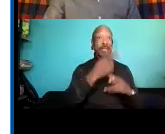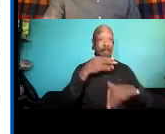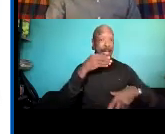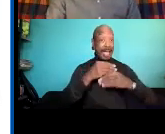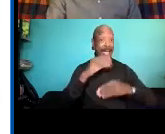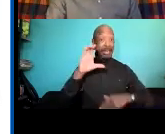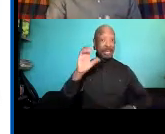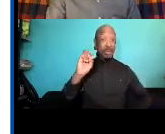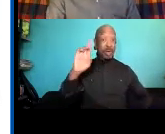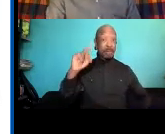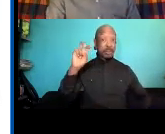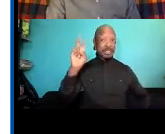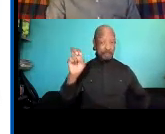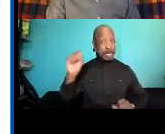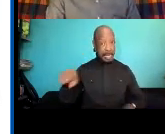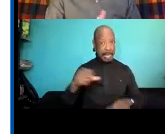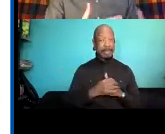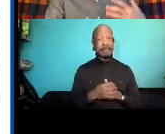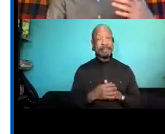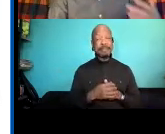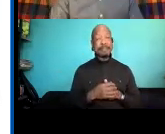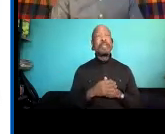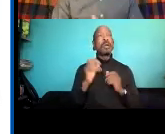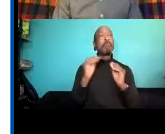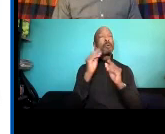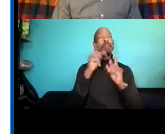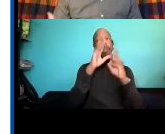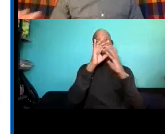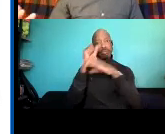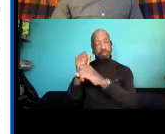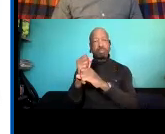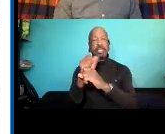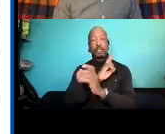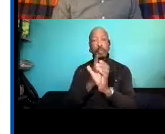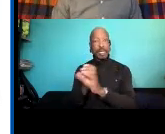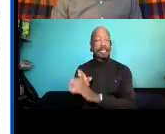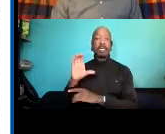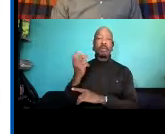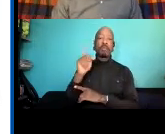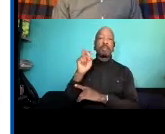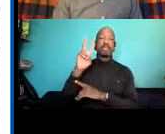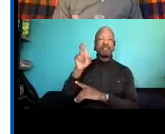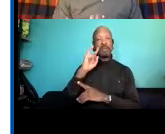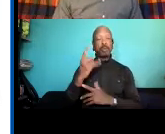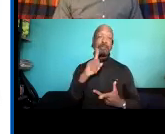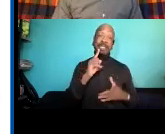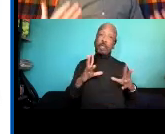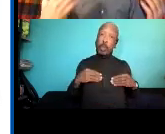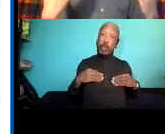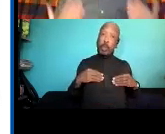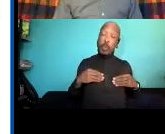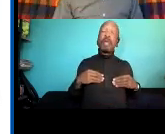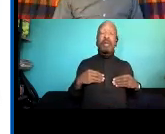are gravitating toward cooperatives these days. If you want to engage the community and foster a broad sense of ownership, being a cooperative